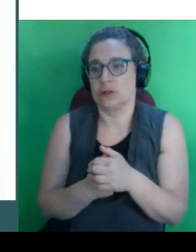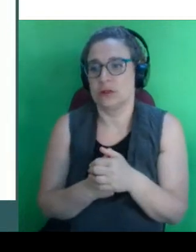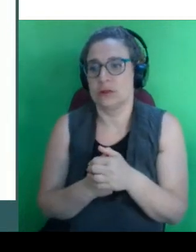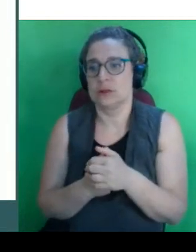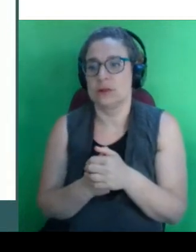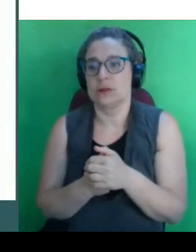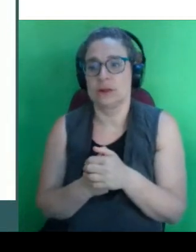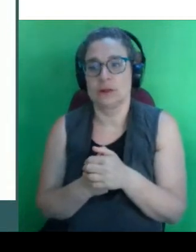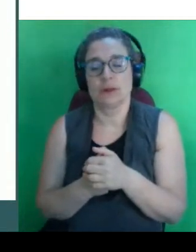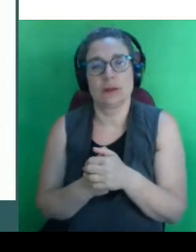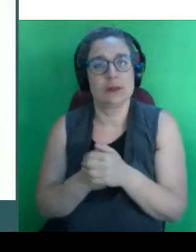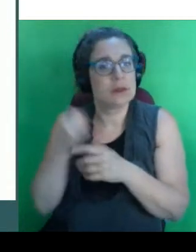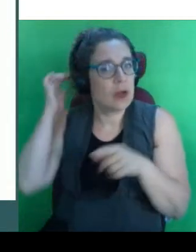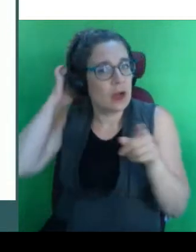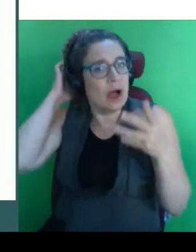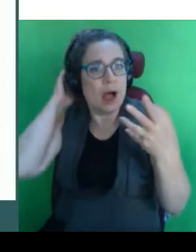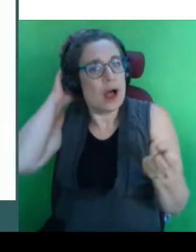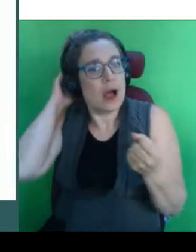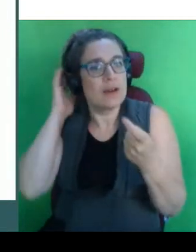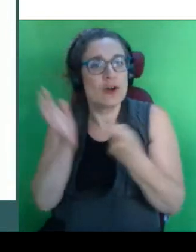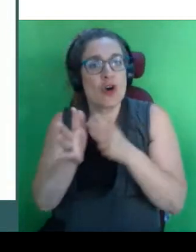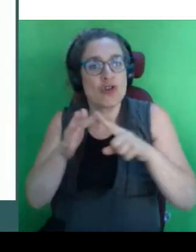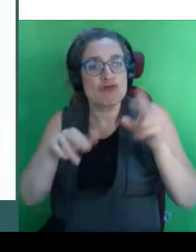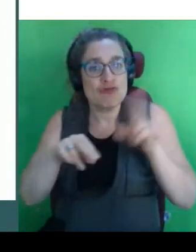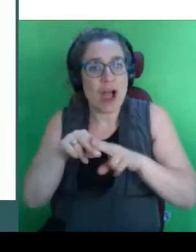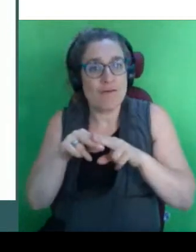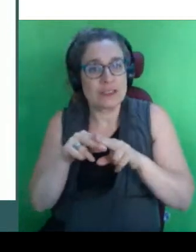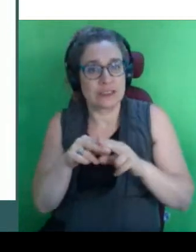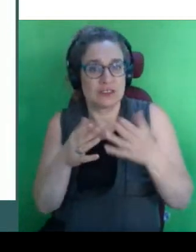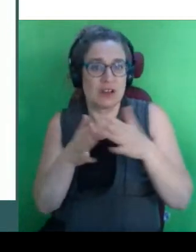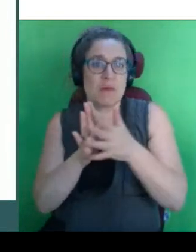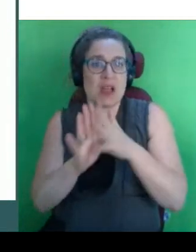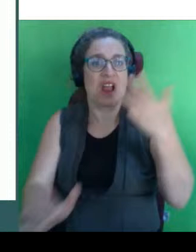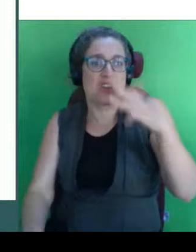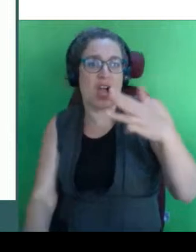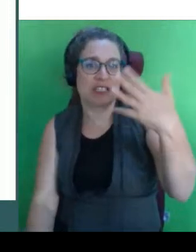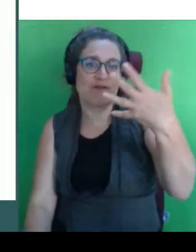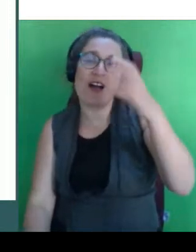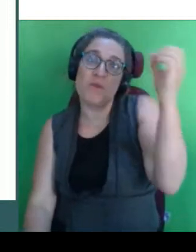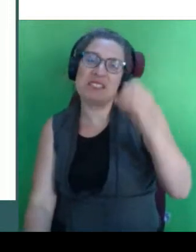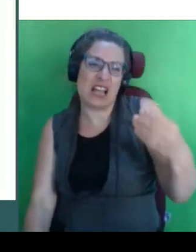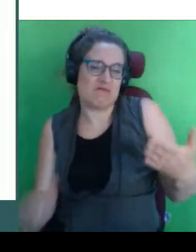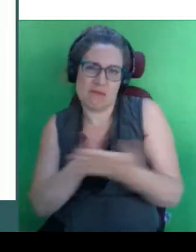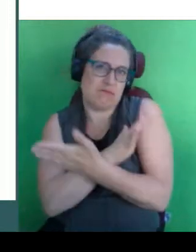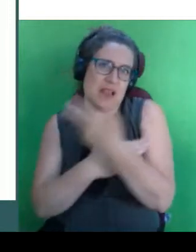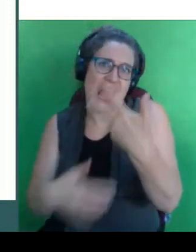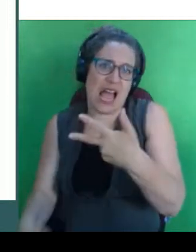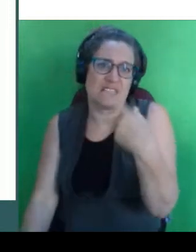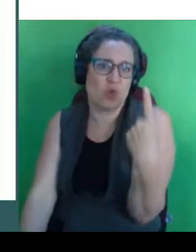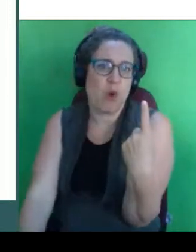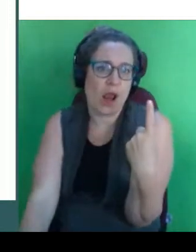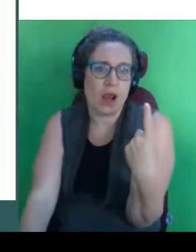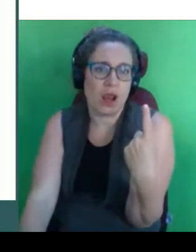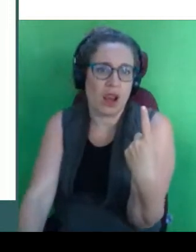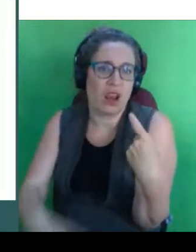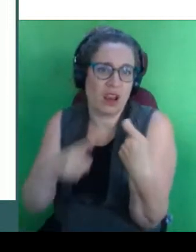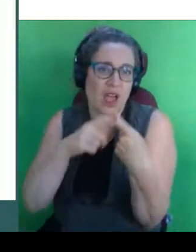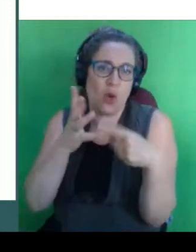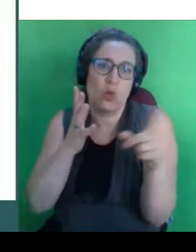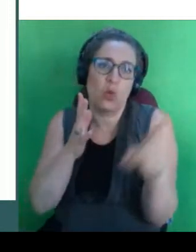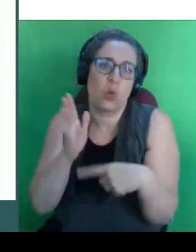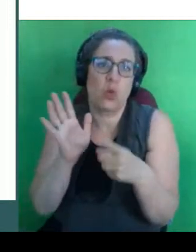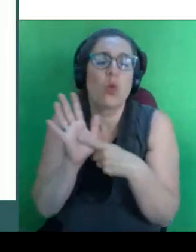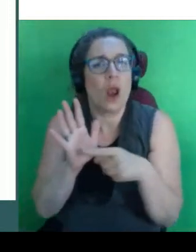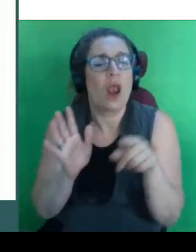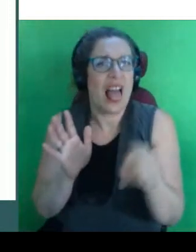reference ranges. 95% of people will have a level of less than 81, which is one of the frequently used